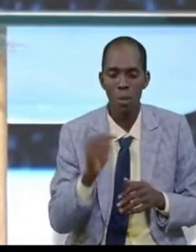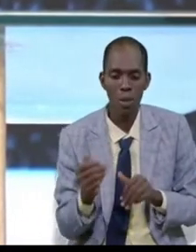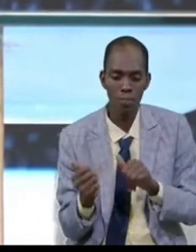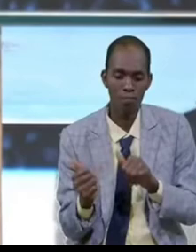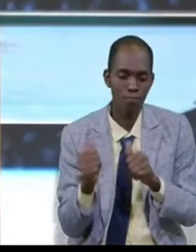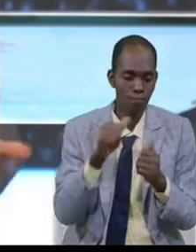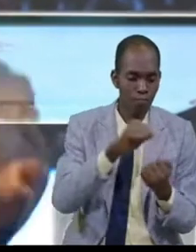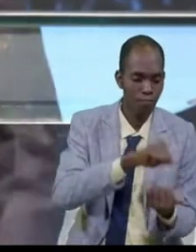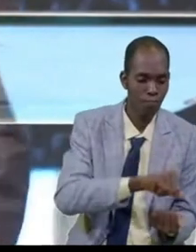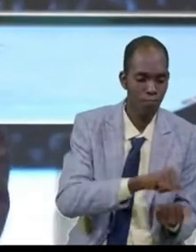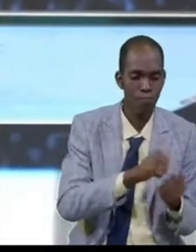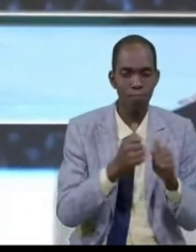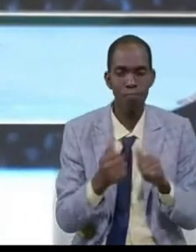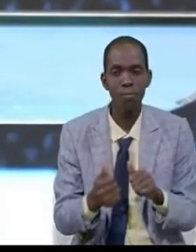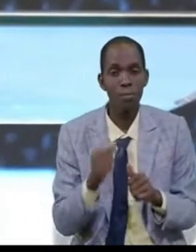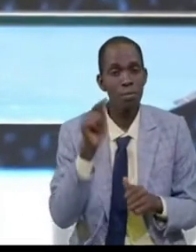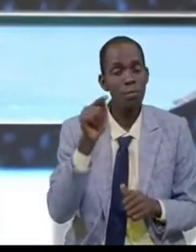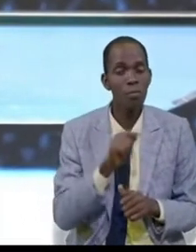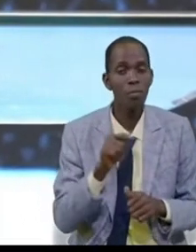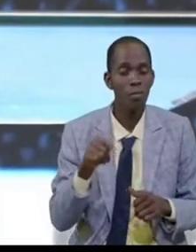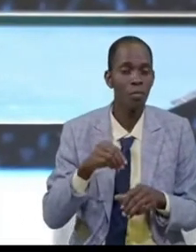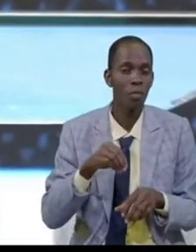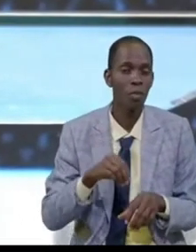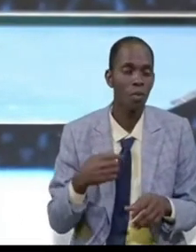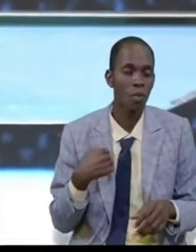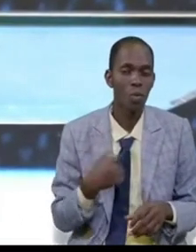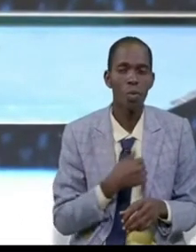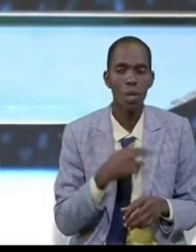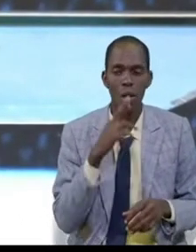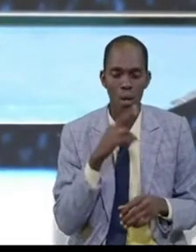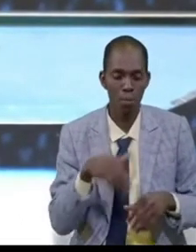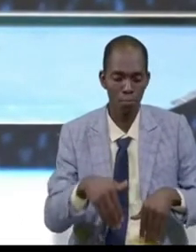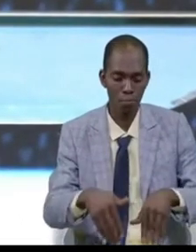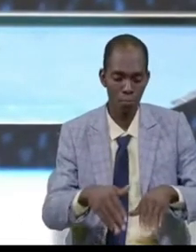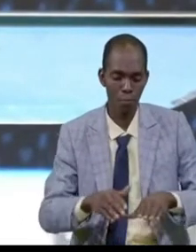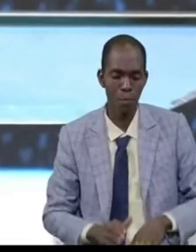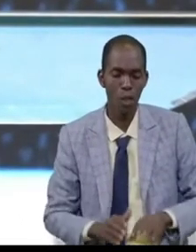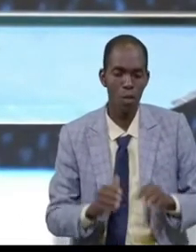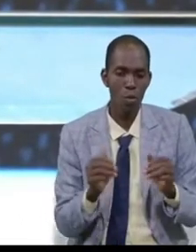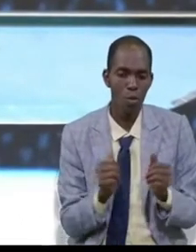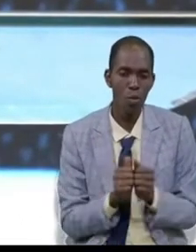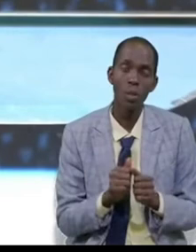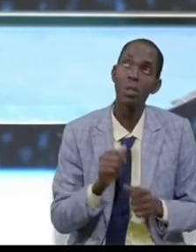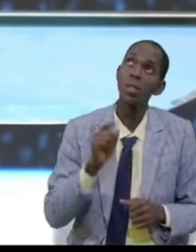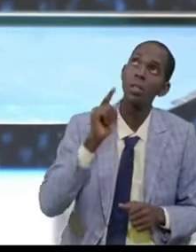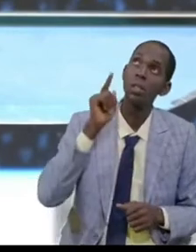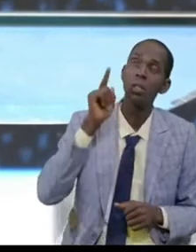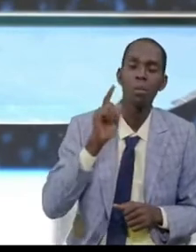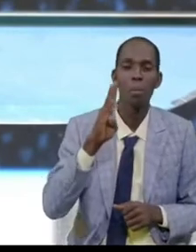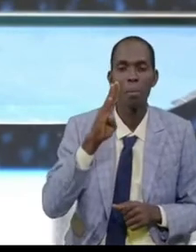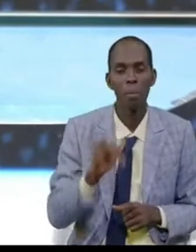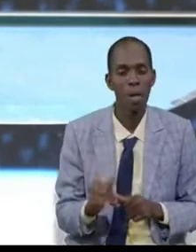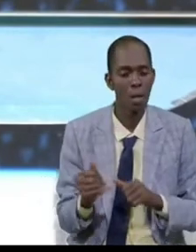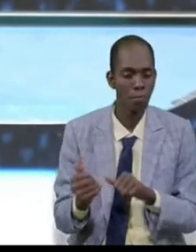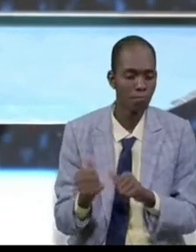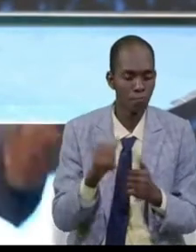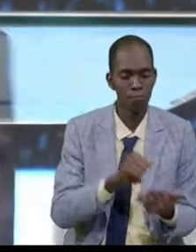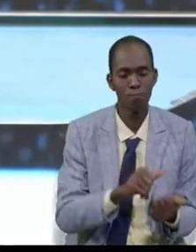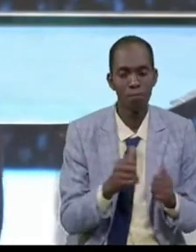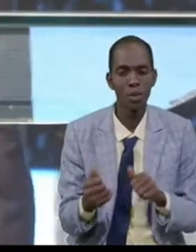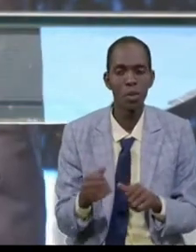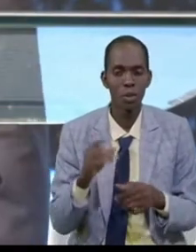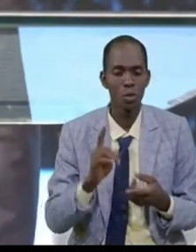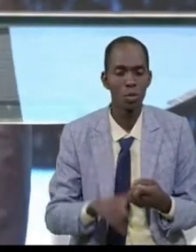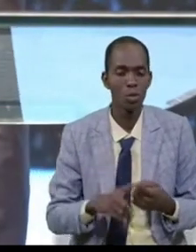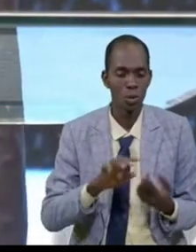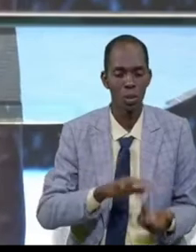4, it says, therefore, we're buried with him by baptism into death, that